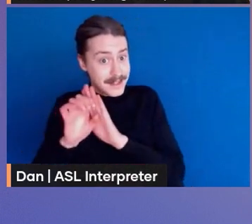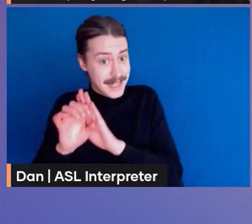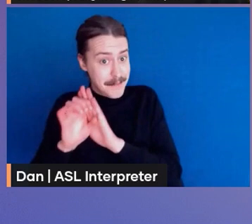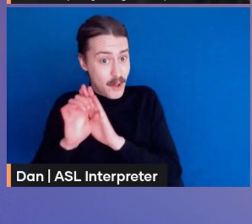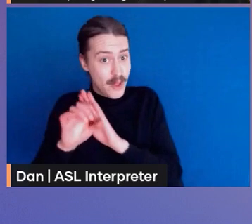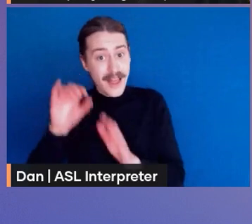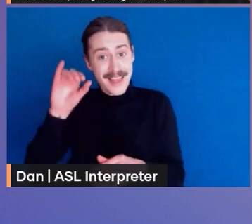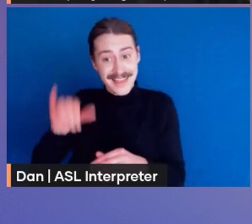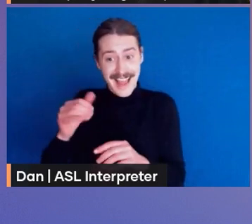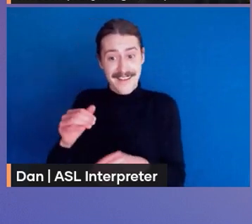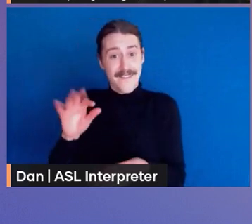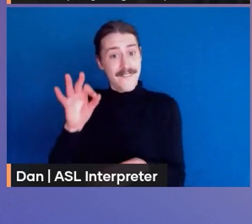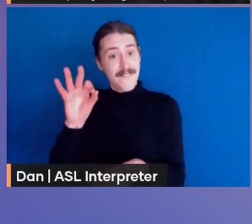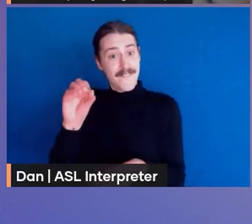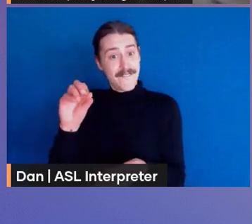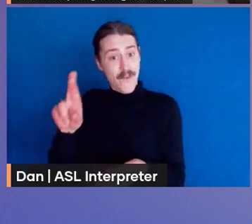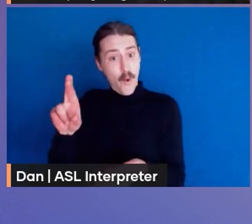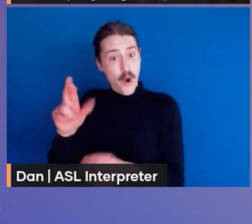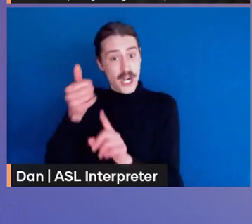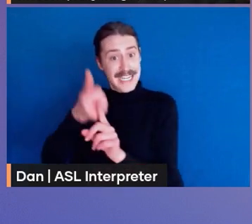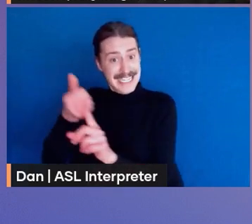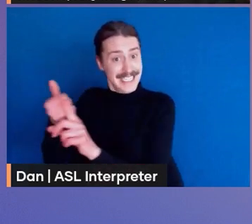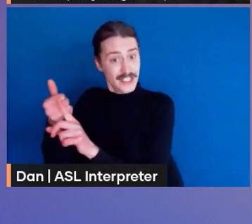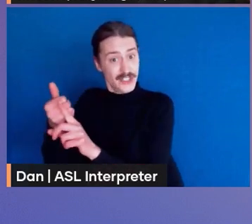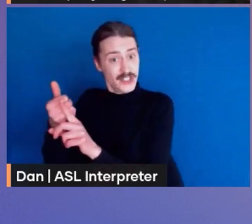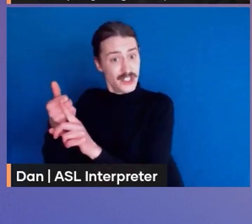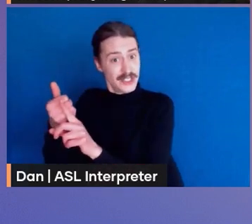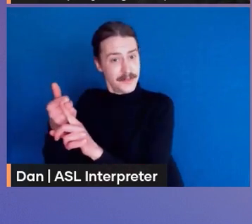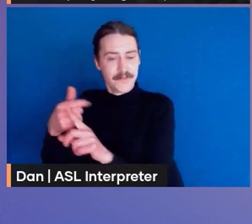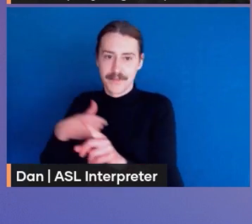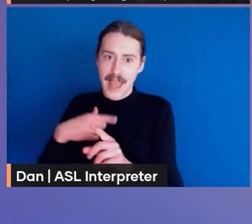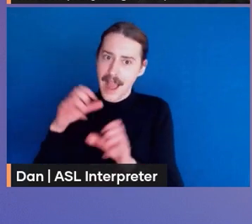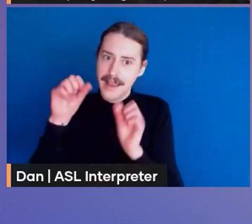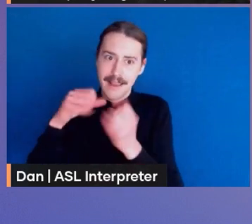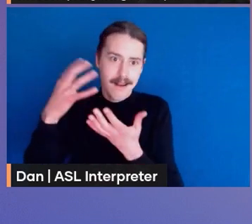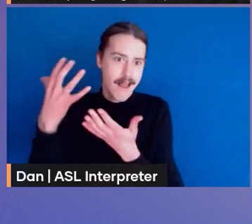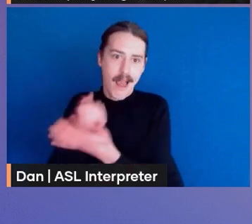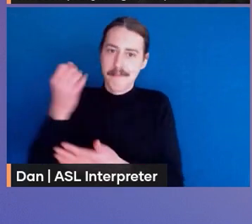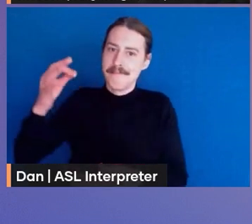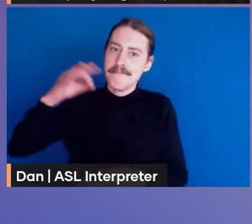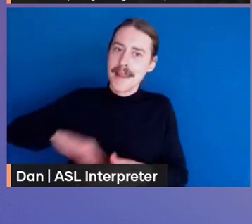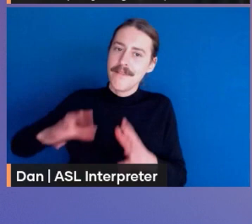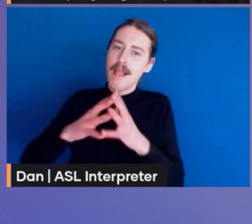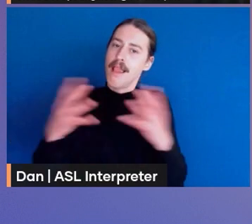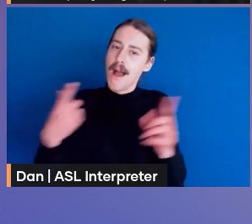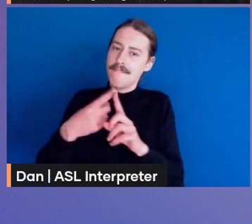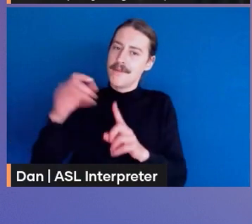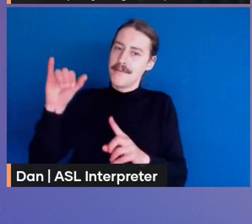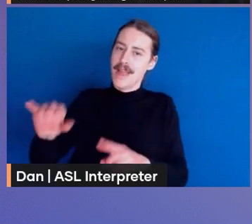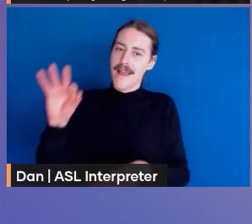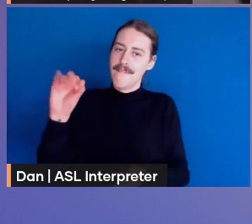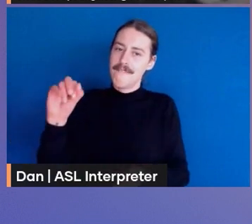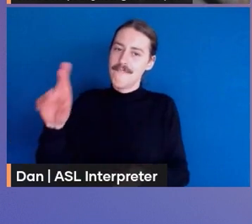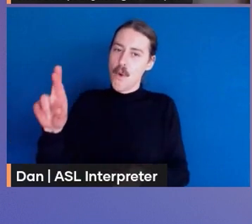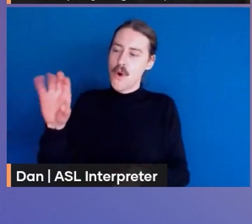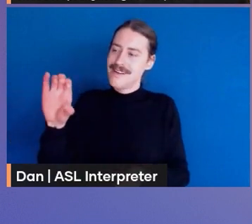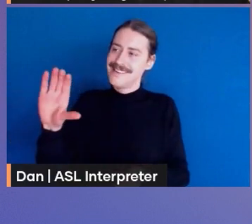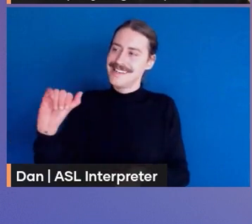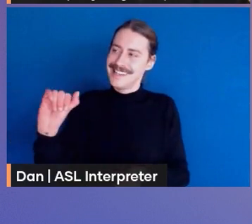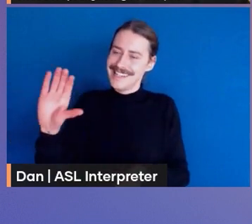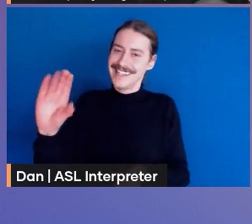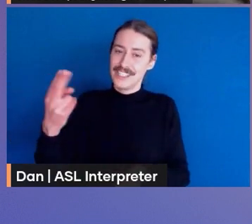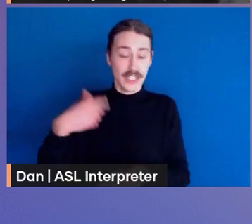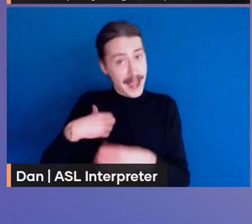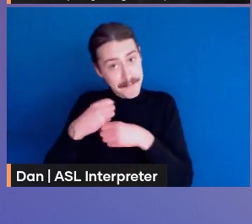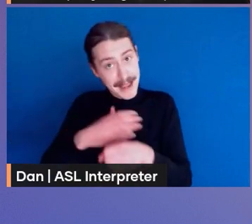each and I really, really use it to my benefit. When I create my load balancer, I have a generic